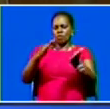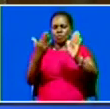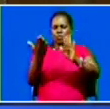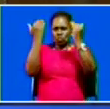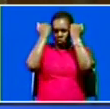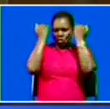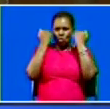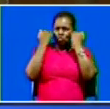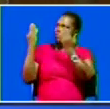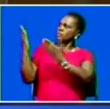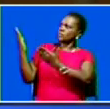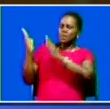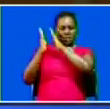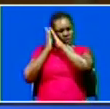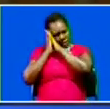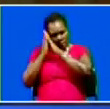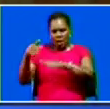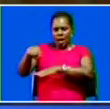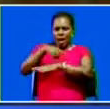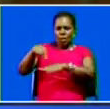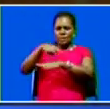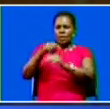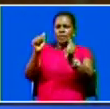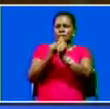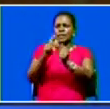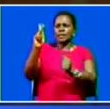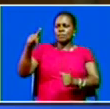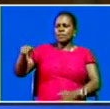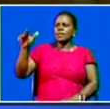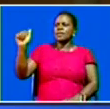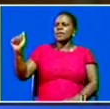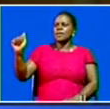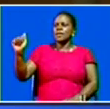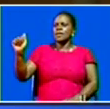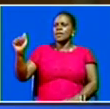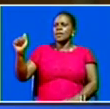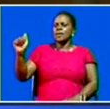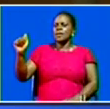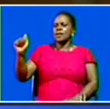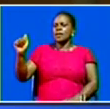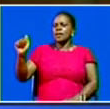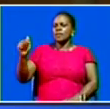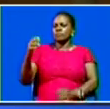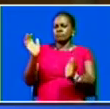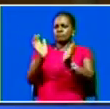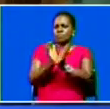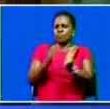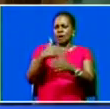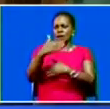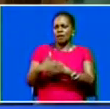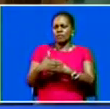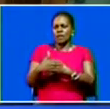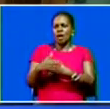court, Jumwa had spent over 10 hours at the KPA police station where she was taken after being arrested at